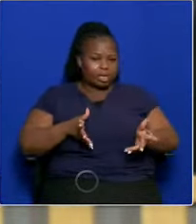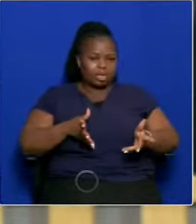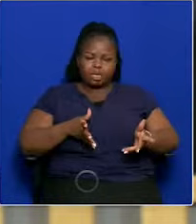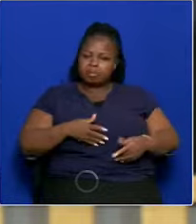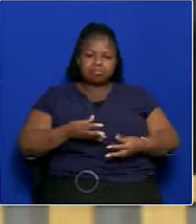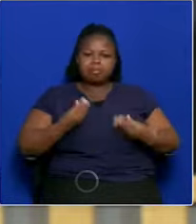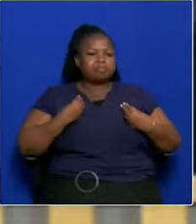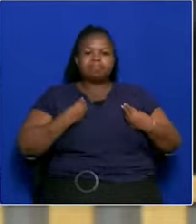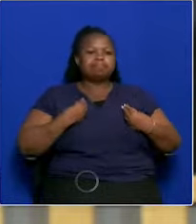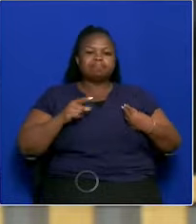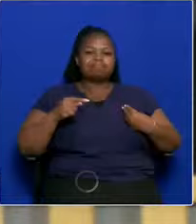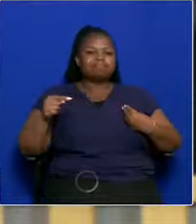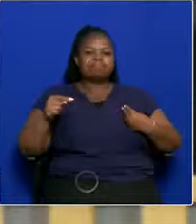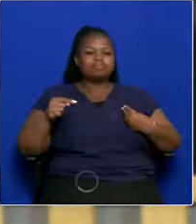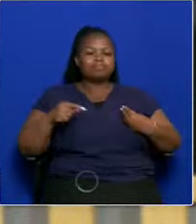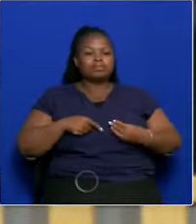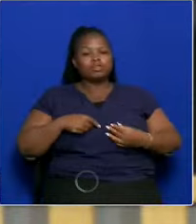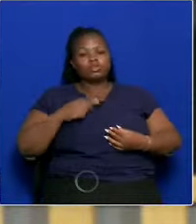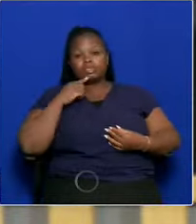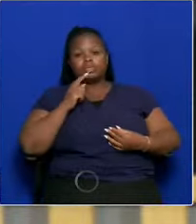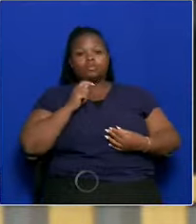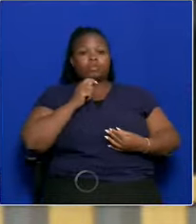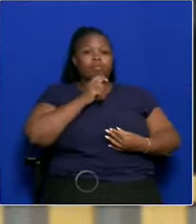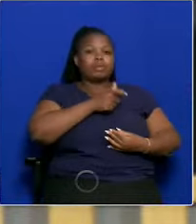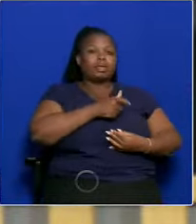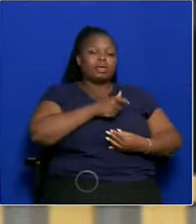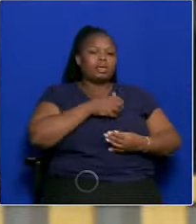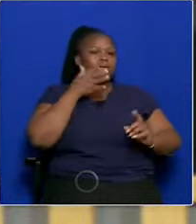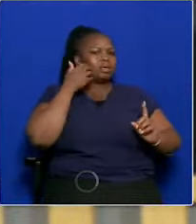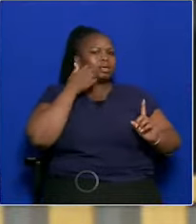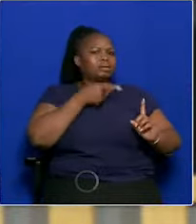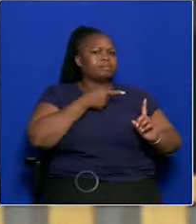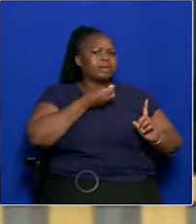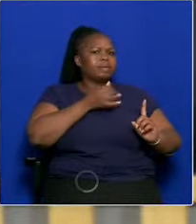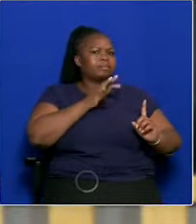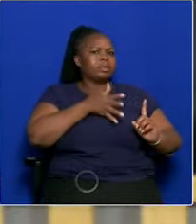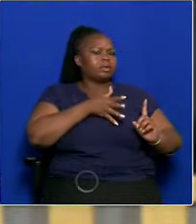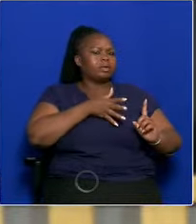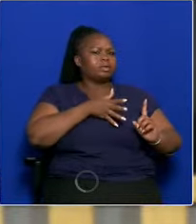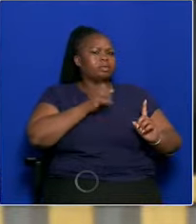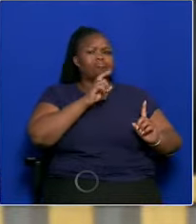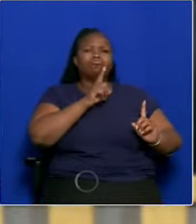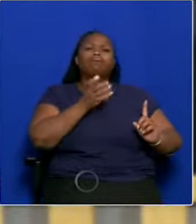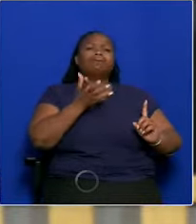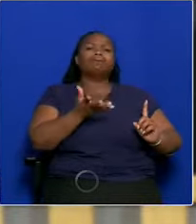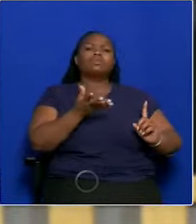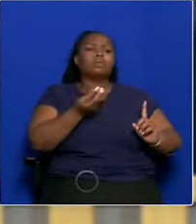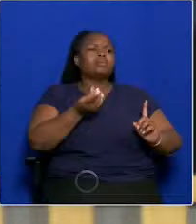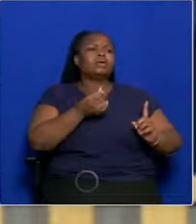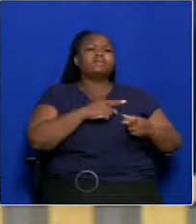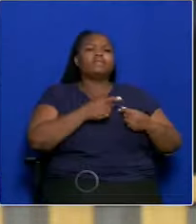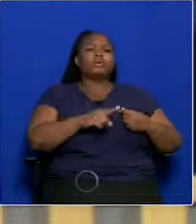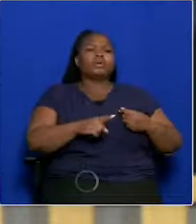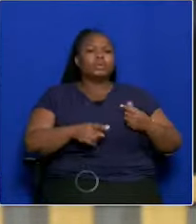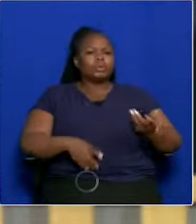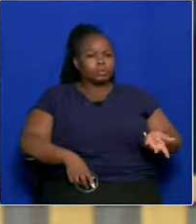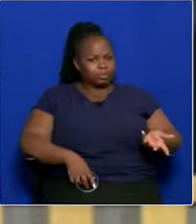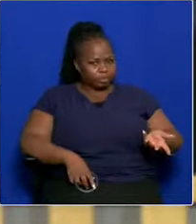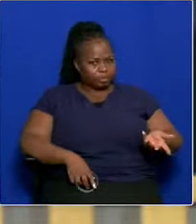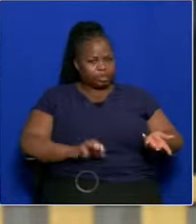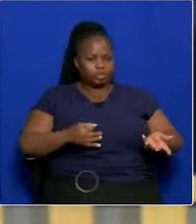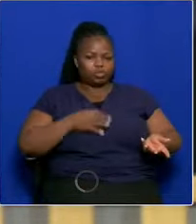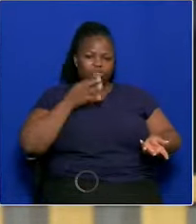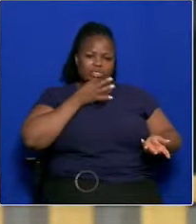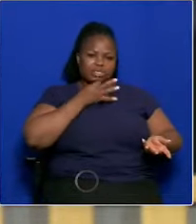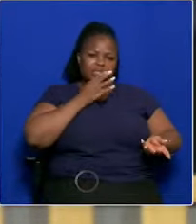see is you paying Mr. Matlala money and then ask the question, what was this all about? And then you say, well, I was refunding